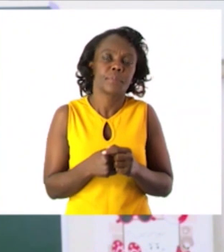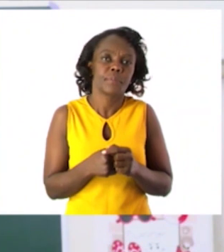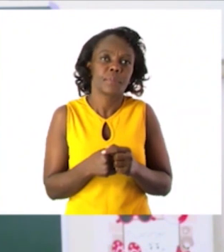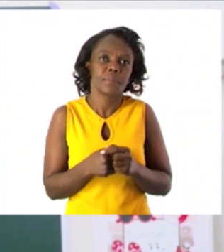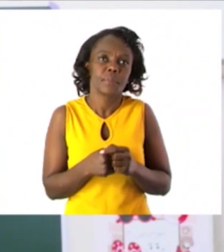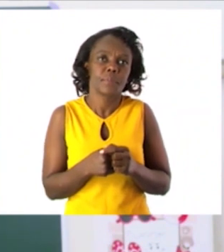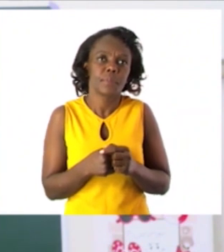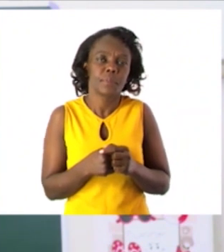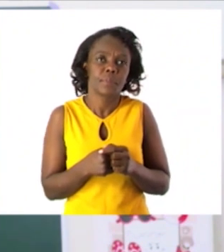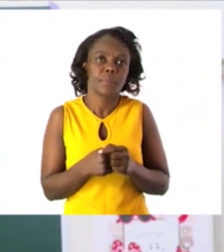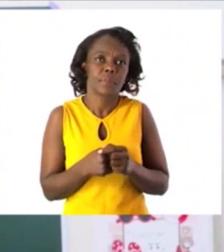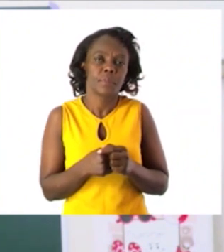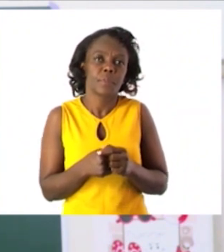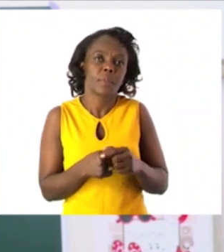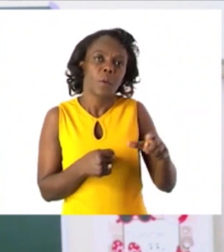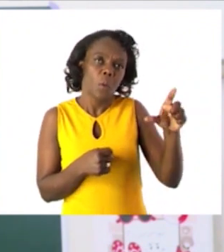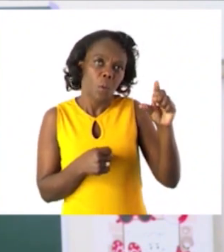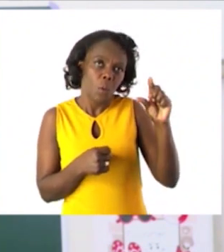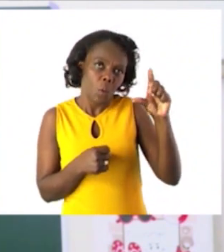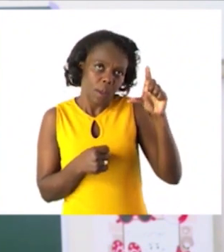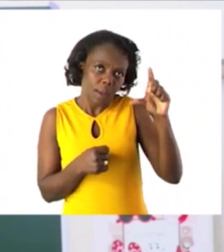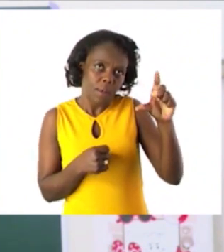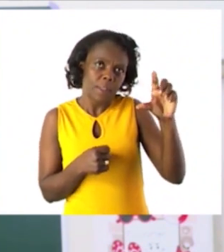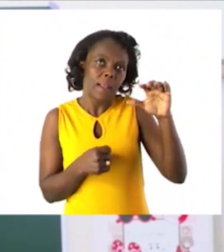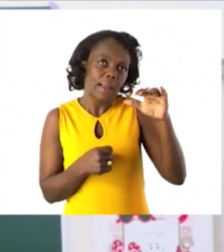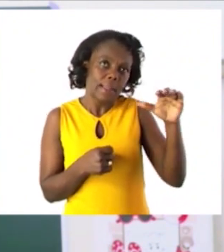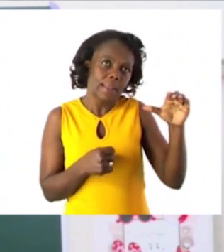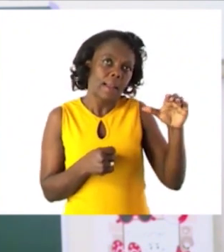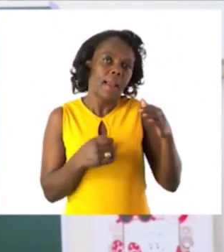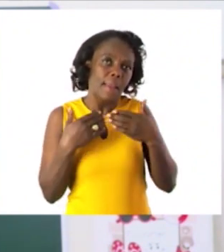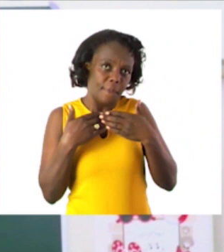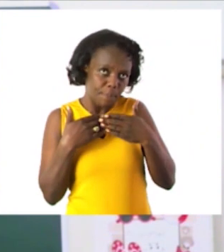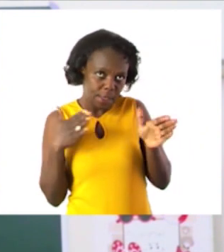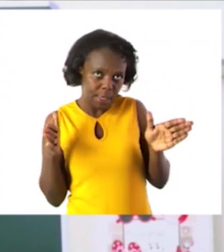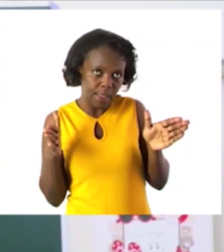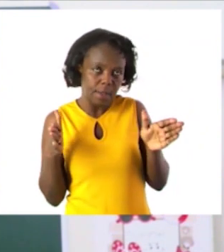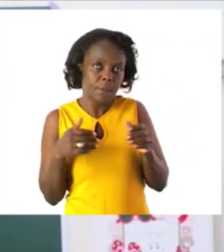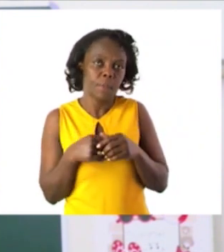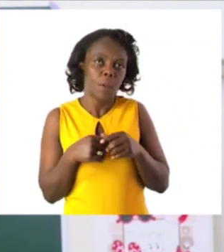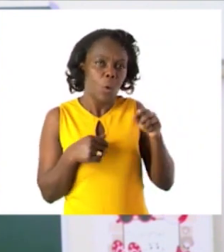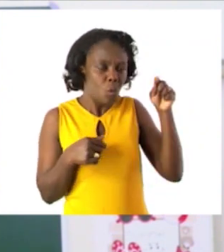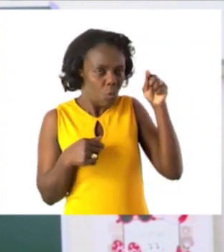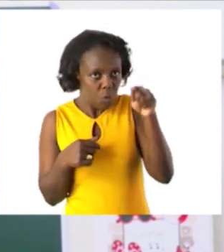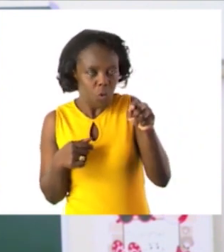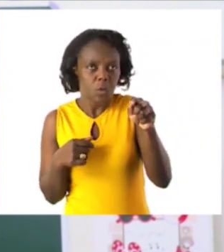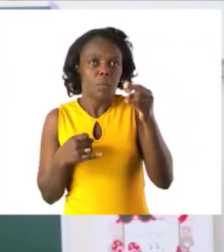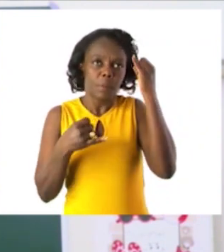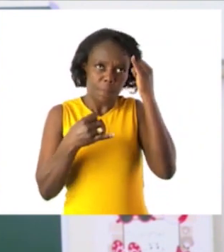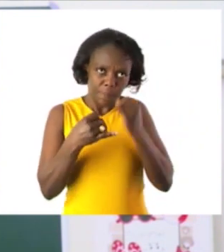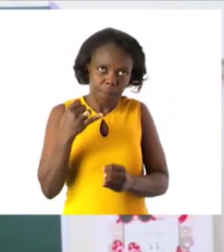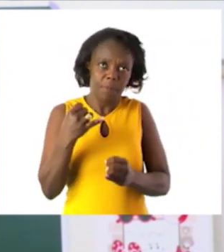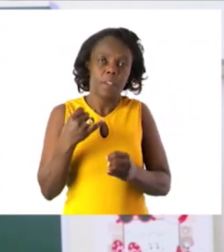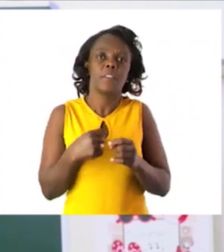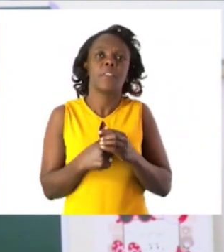a full stop and a capital letter. Remember, do not forget, capital letter with your name and with your